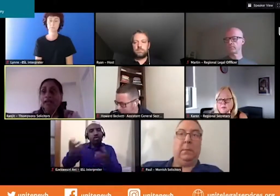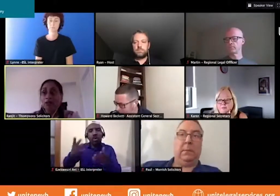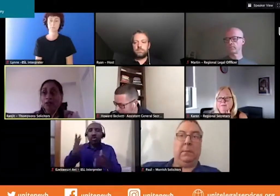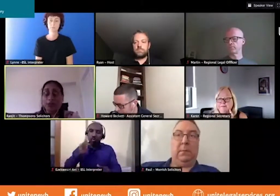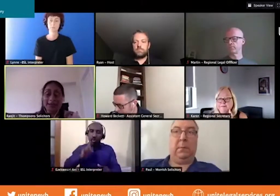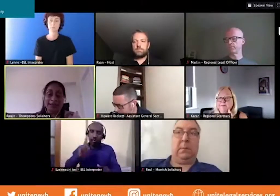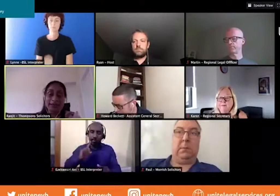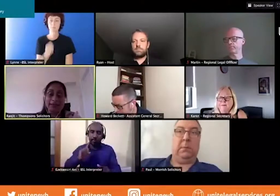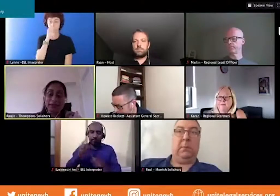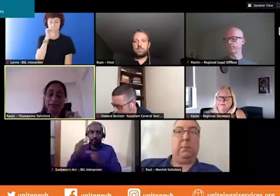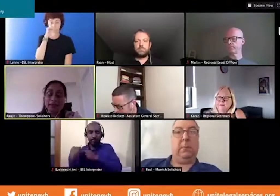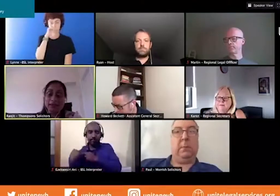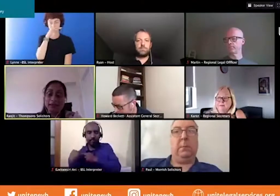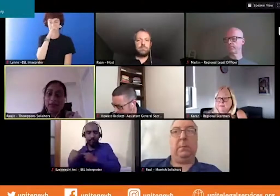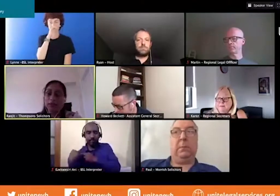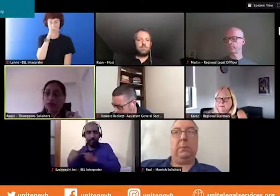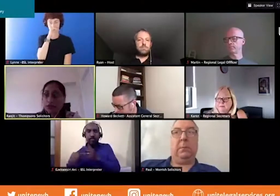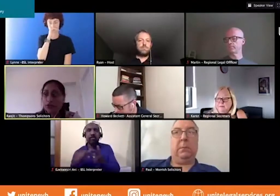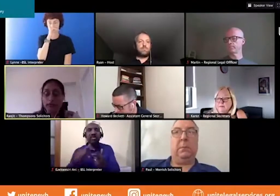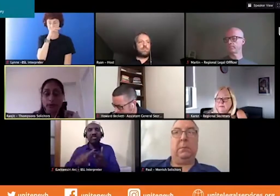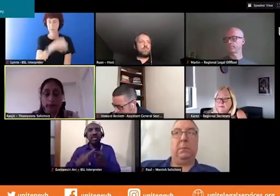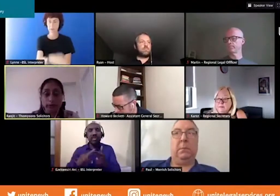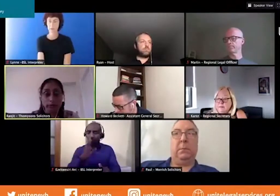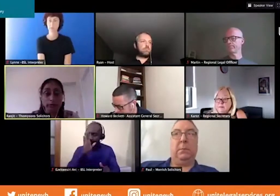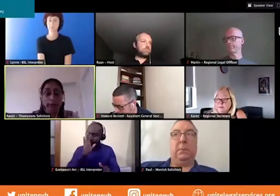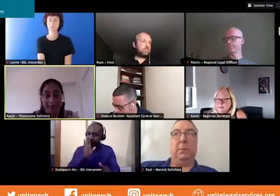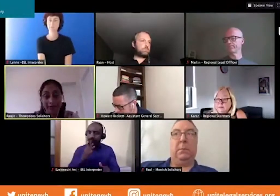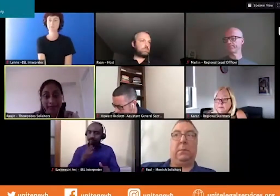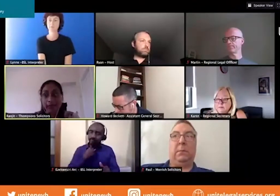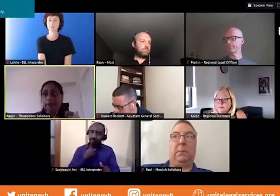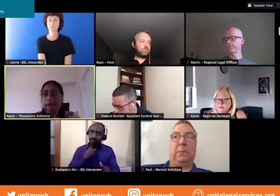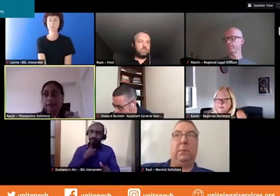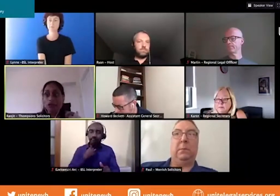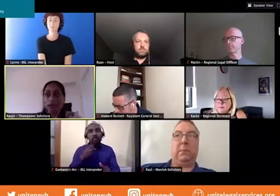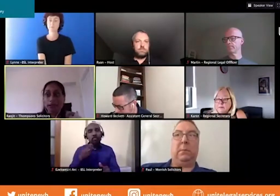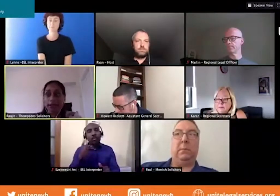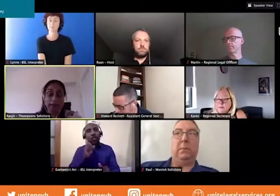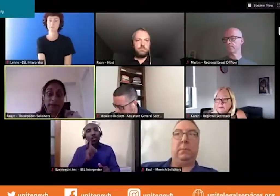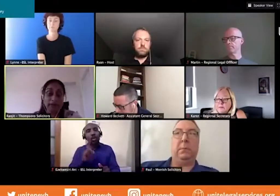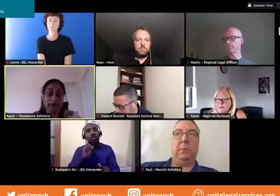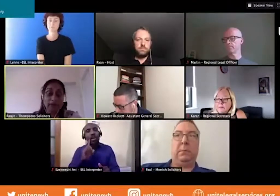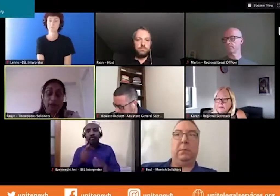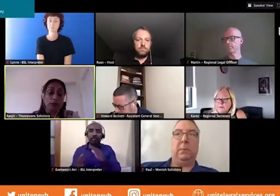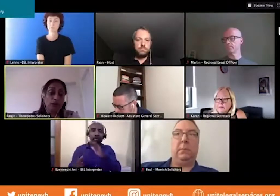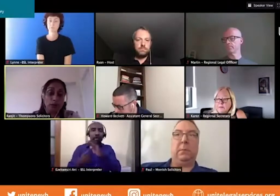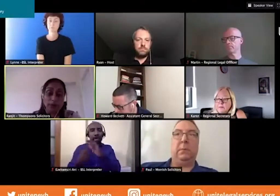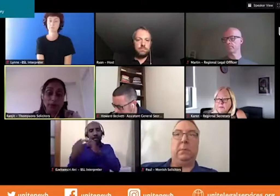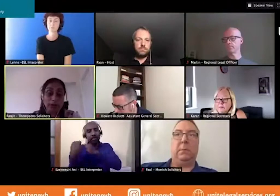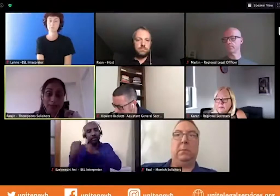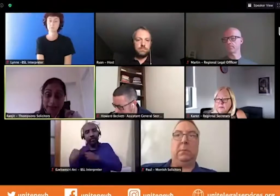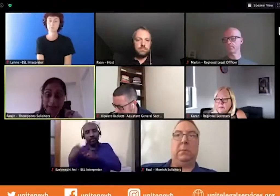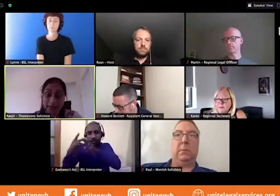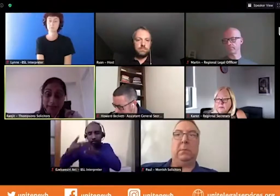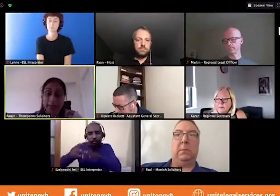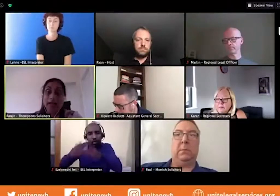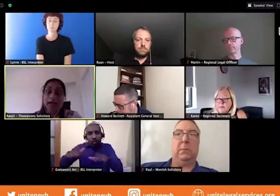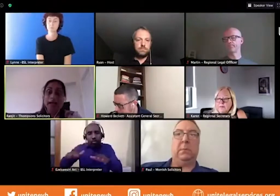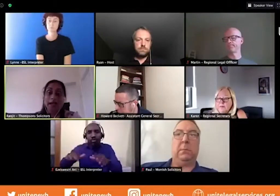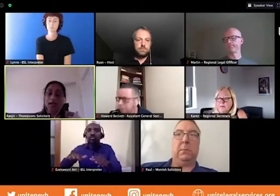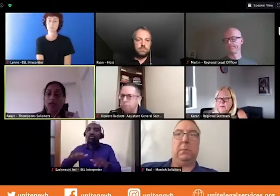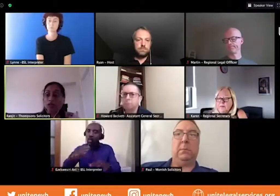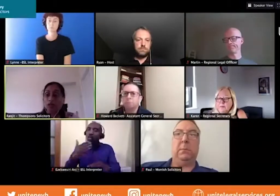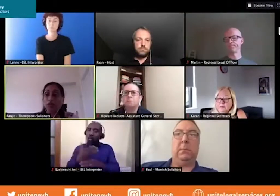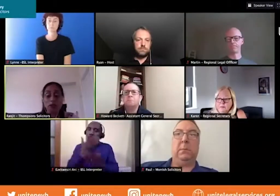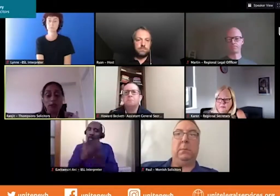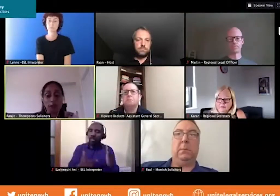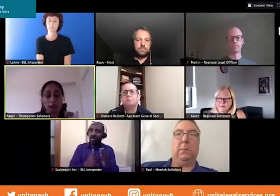It's also a sad fact that the majority of women who remain the main childcare providers also work part-time and are